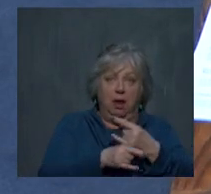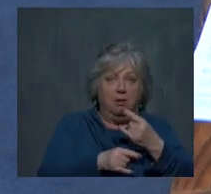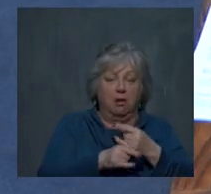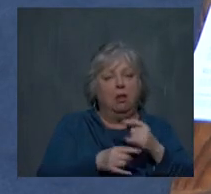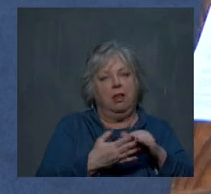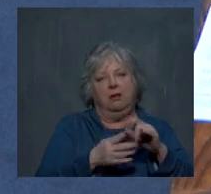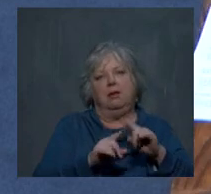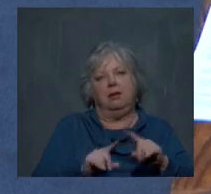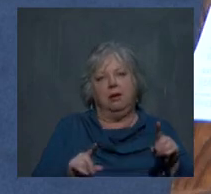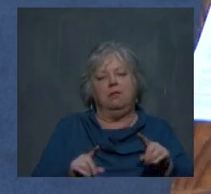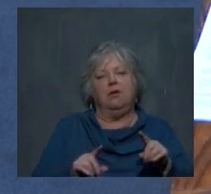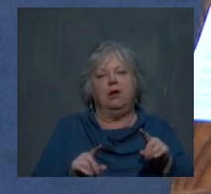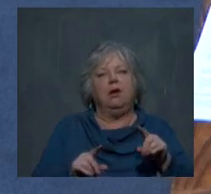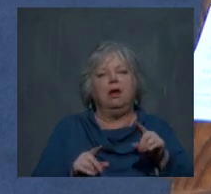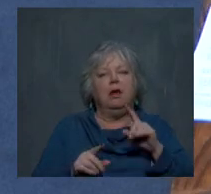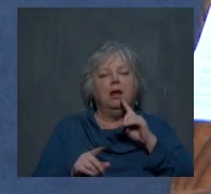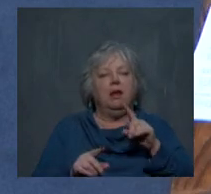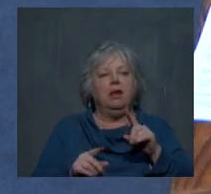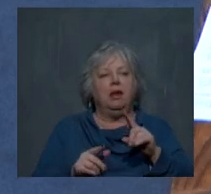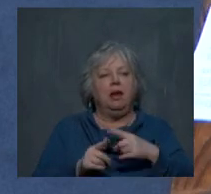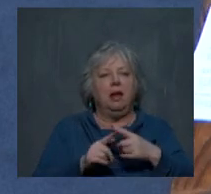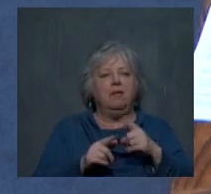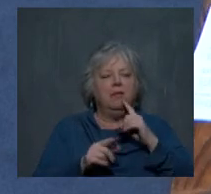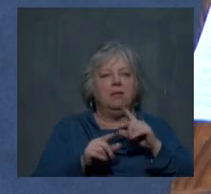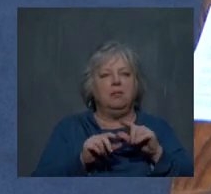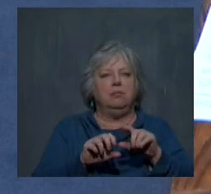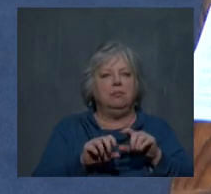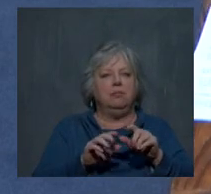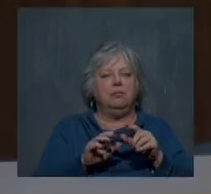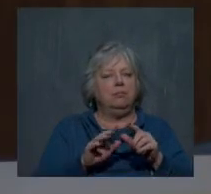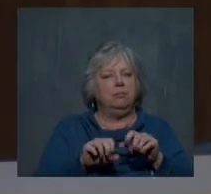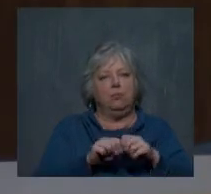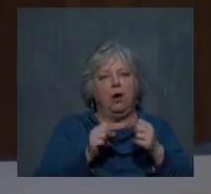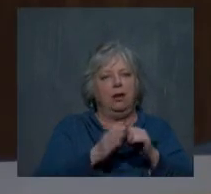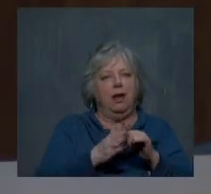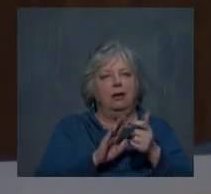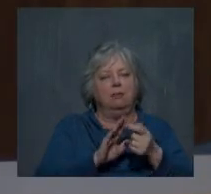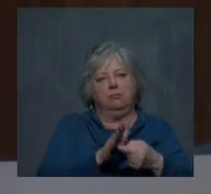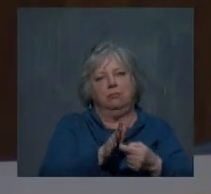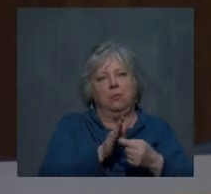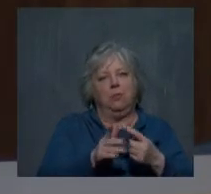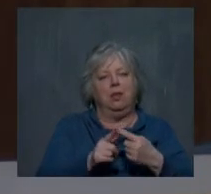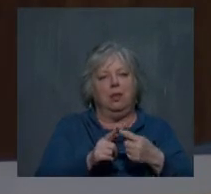Vice is notified. I'll support that too. Thank you.